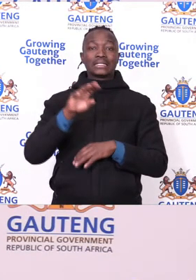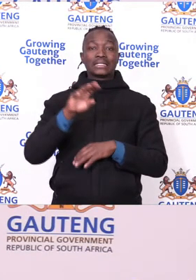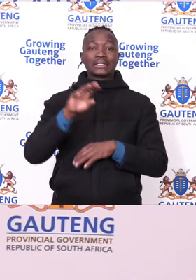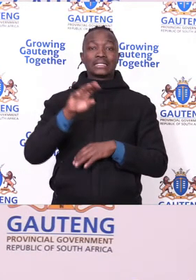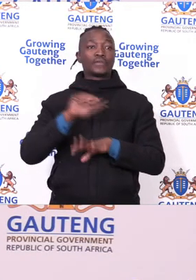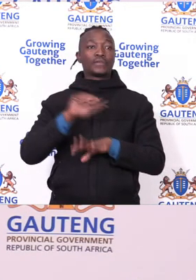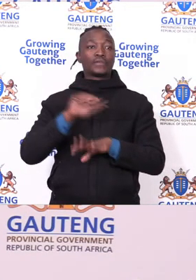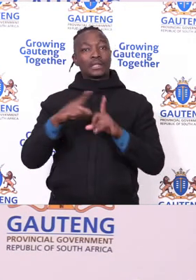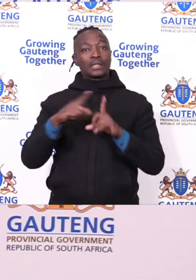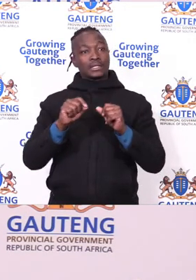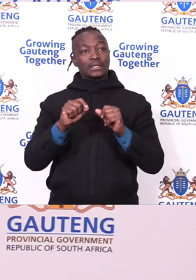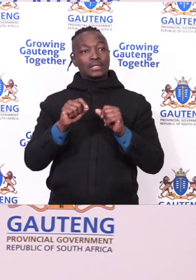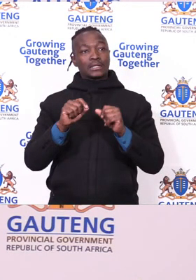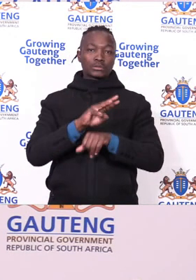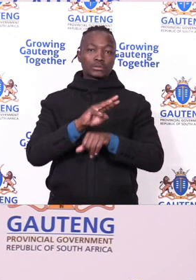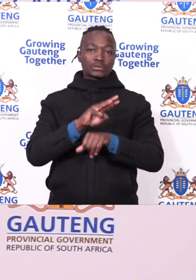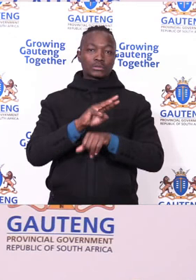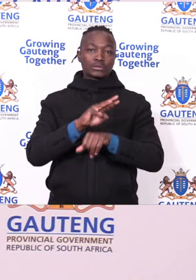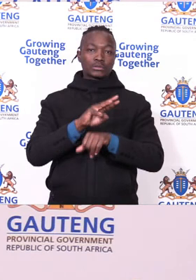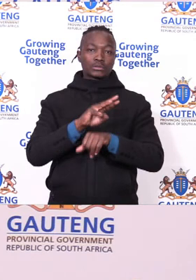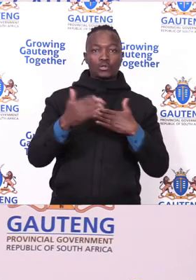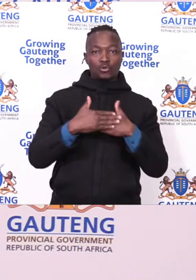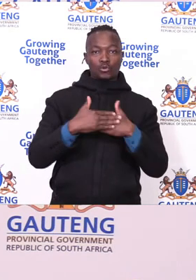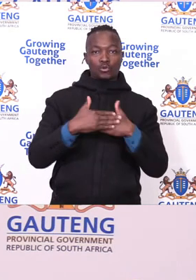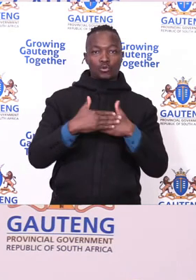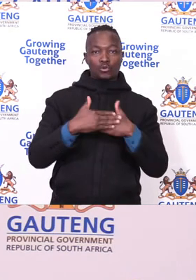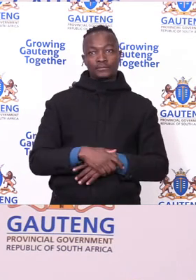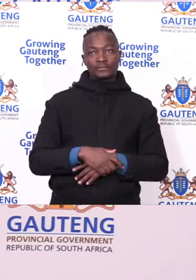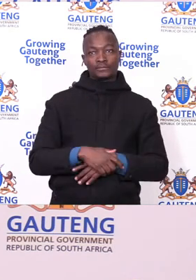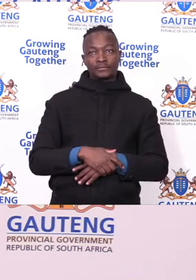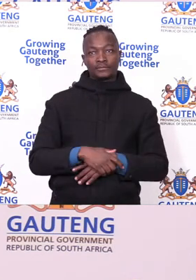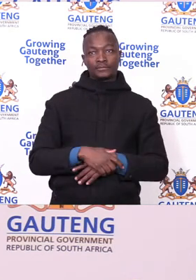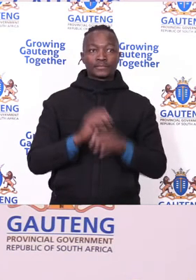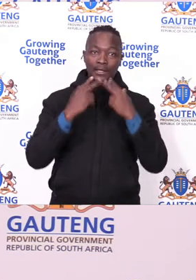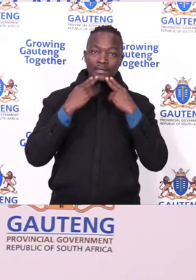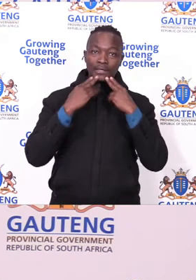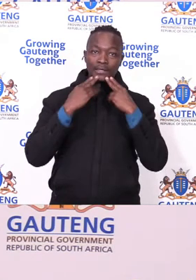and then Dr. Masuku, you can come and then also make your concluding remarks. Thank you very much.